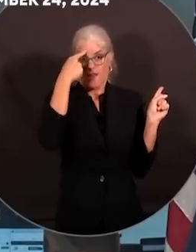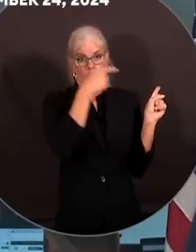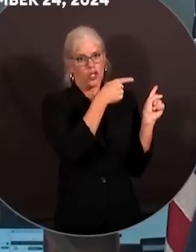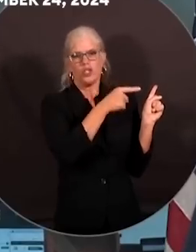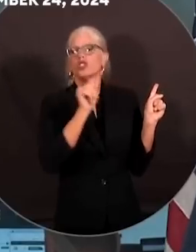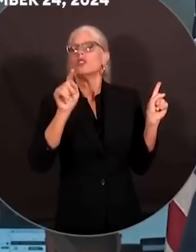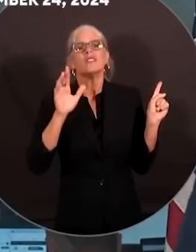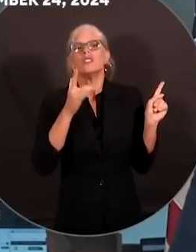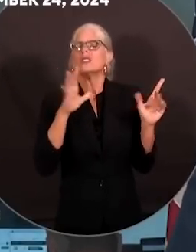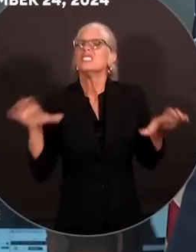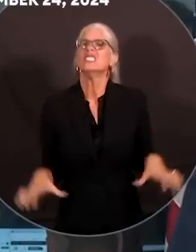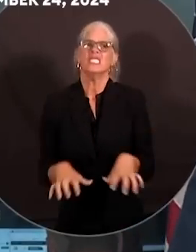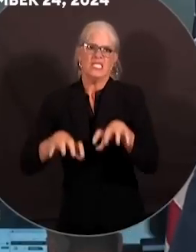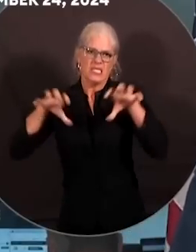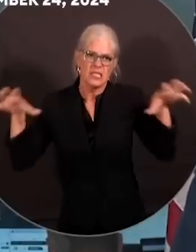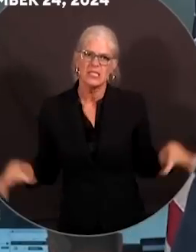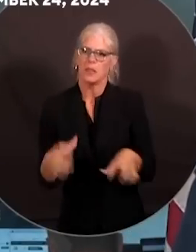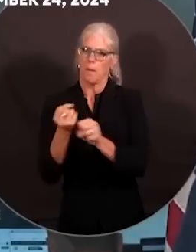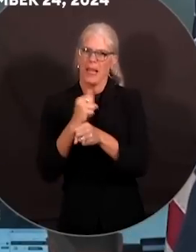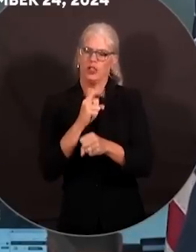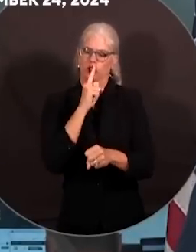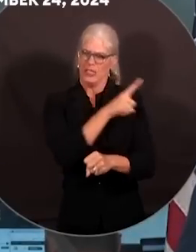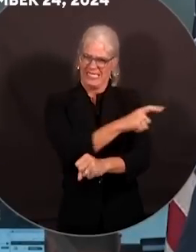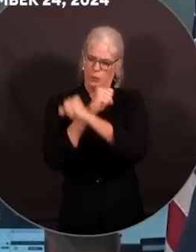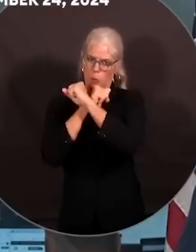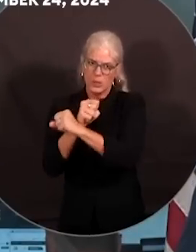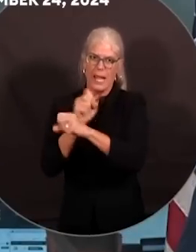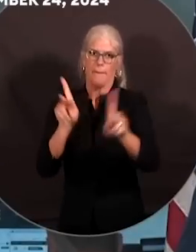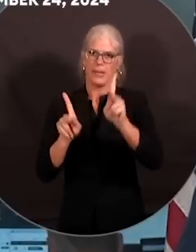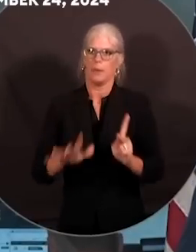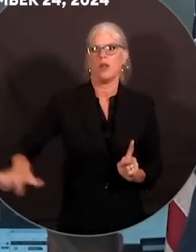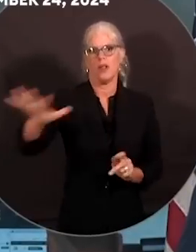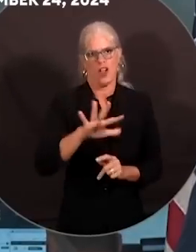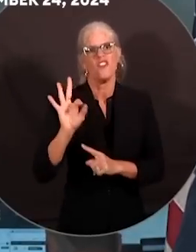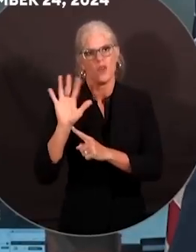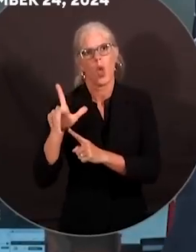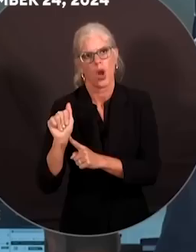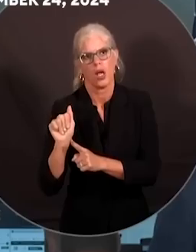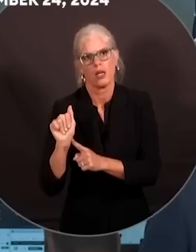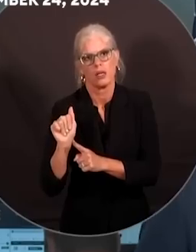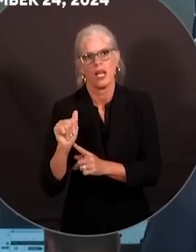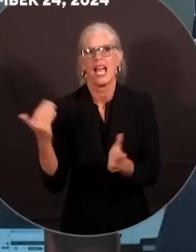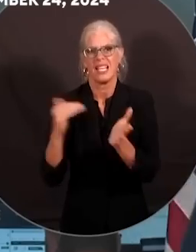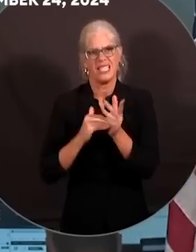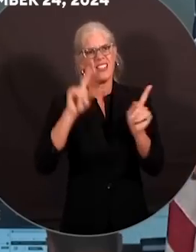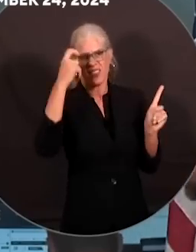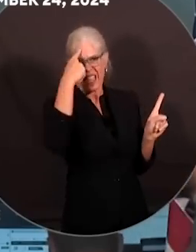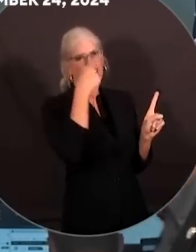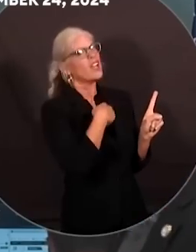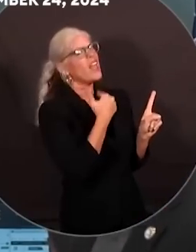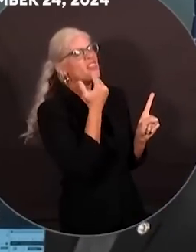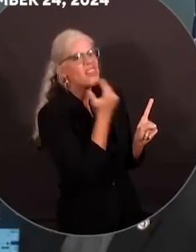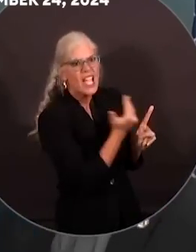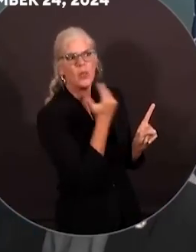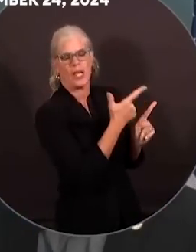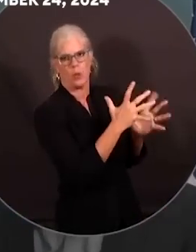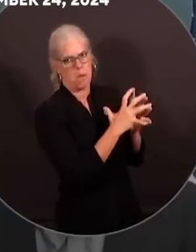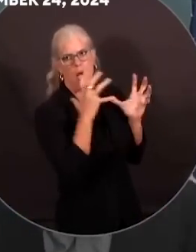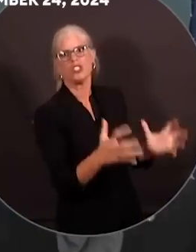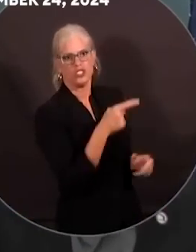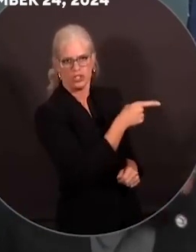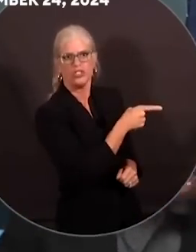citizens of the state of Florida and giving us the tools and ability to do that. So again, Governor, thank you very much. And then if